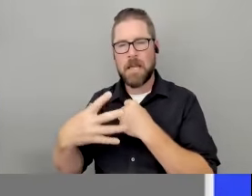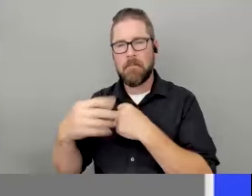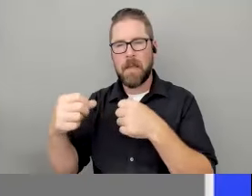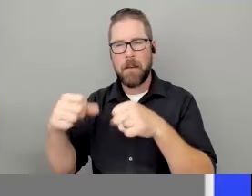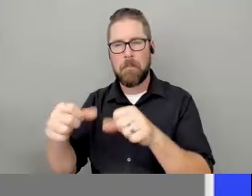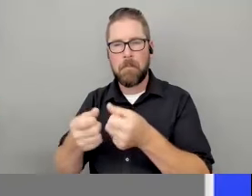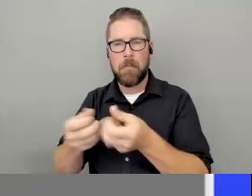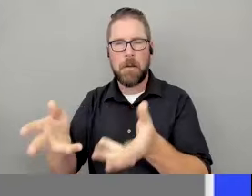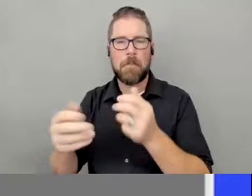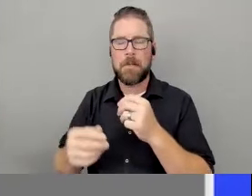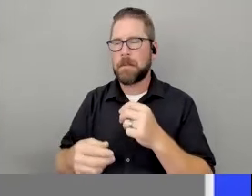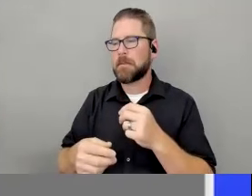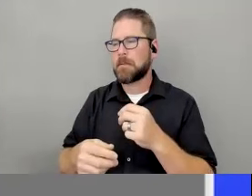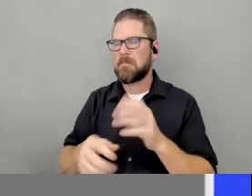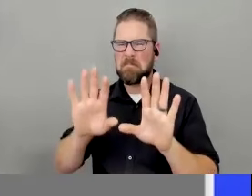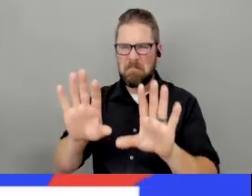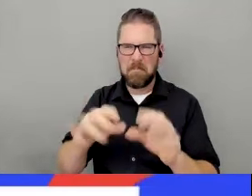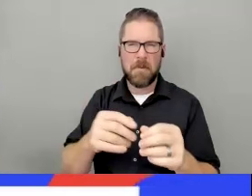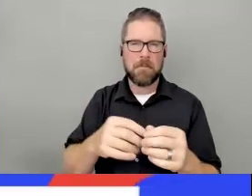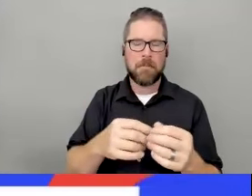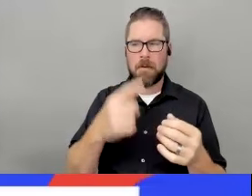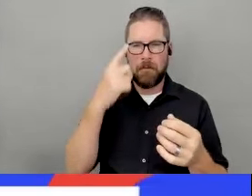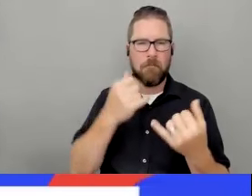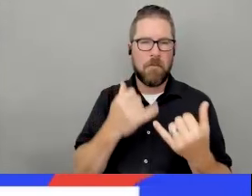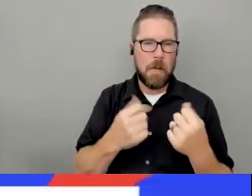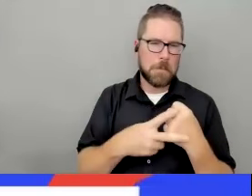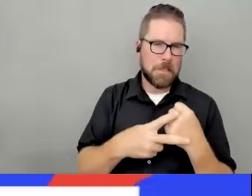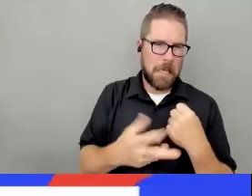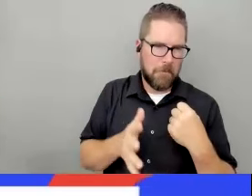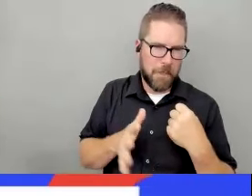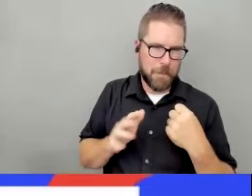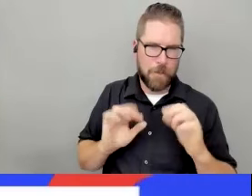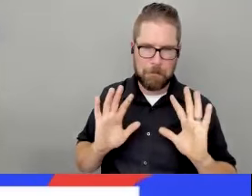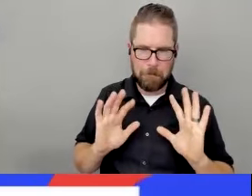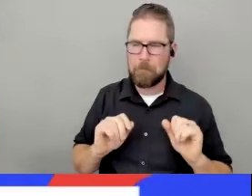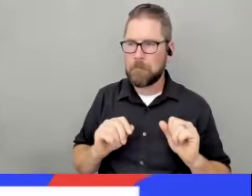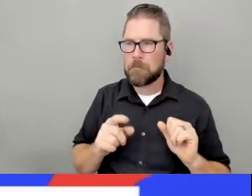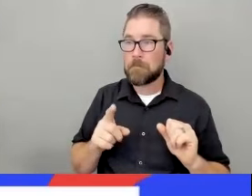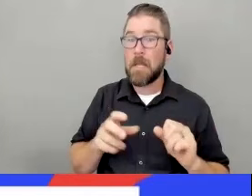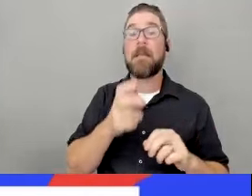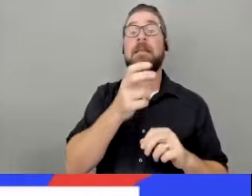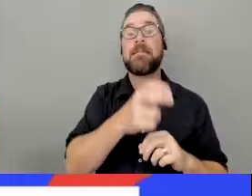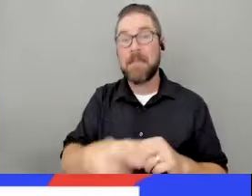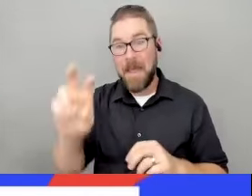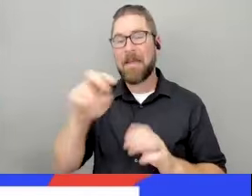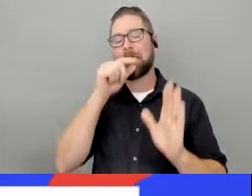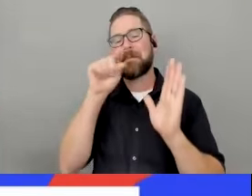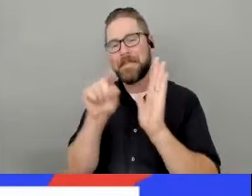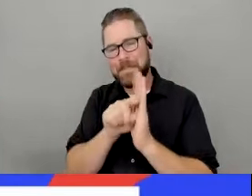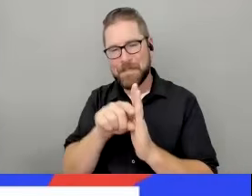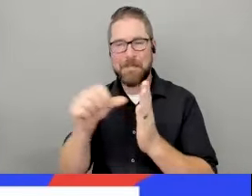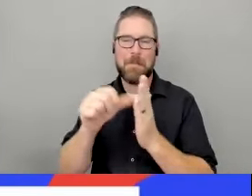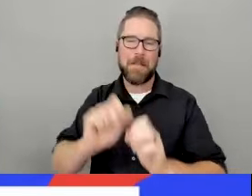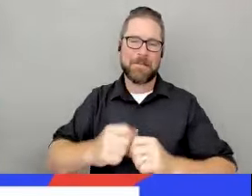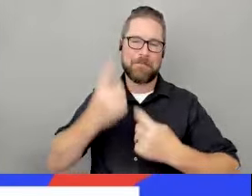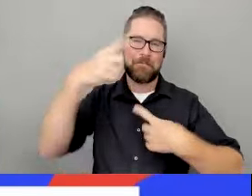So right now we're just going to do save. Then it brings me to my assignment page. So here's what my assignment page looks like.